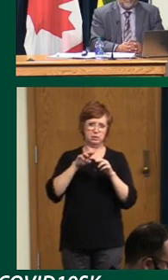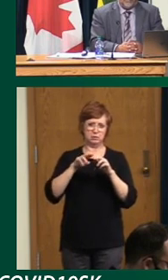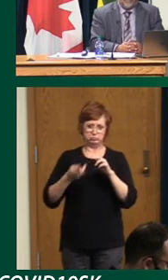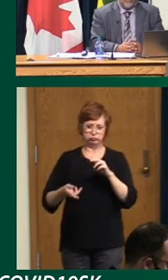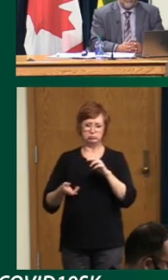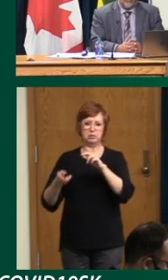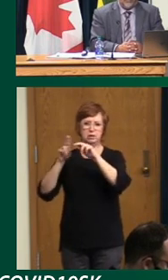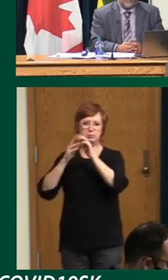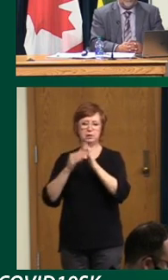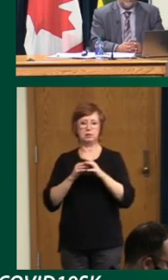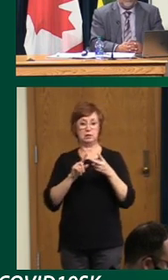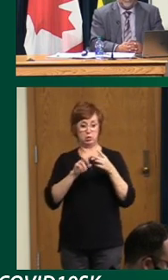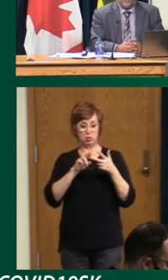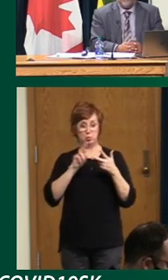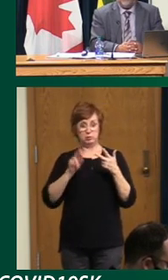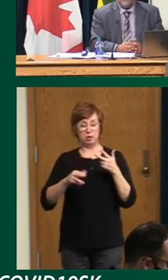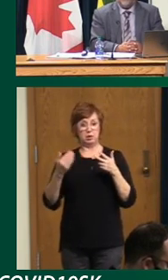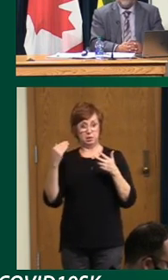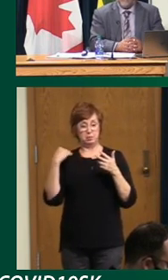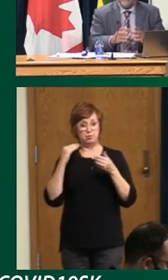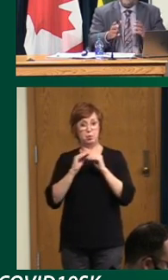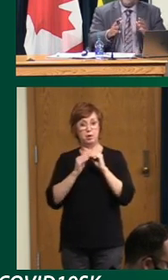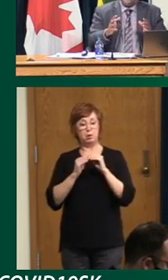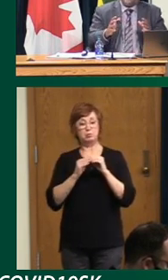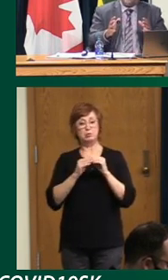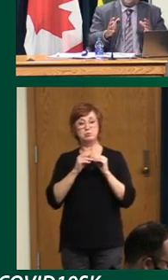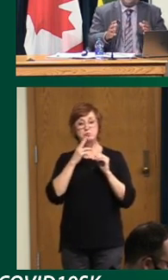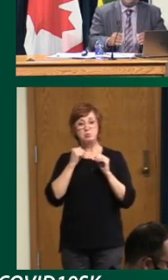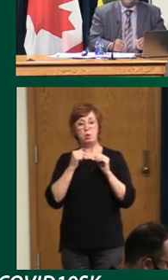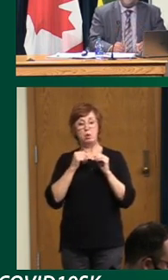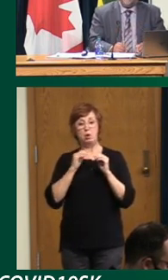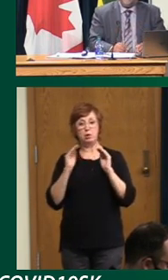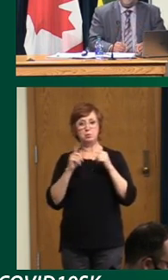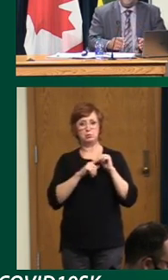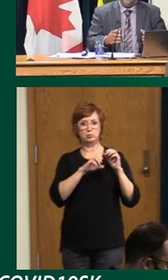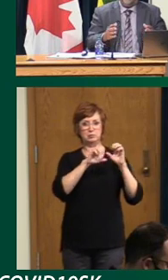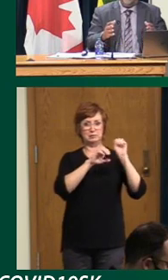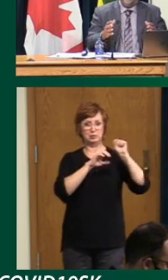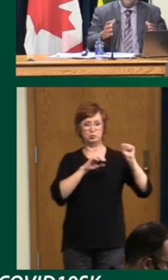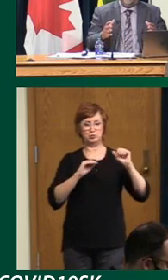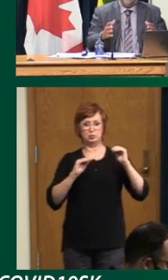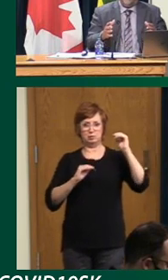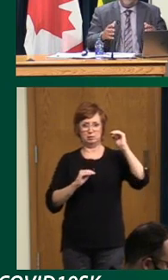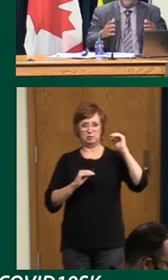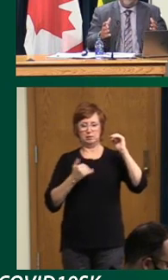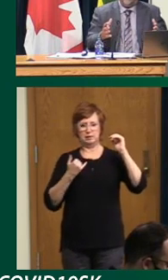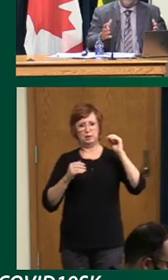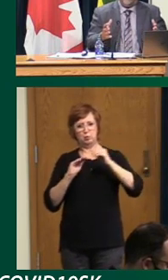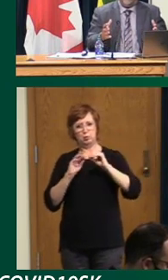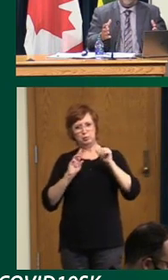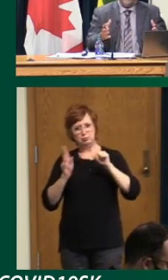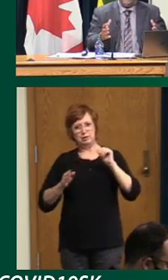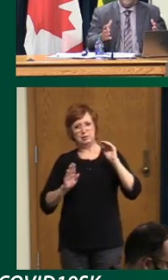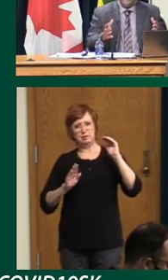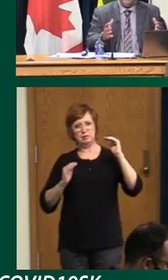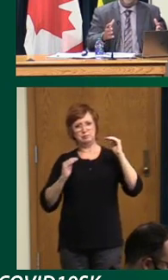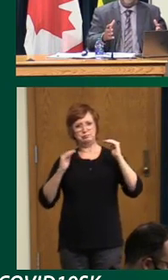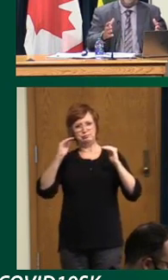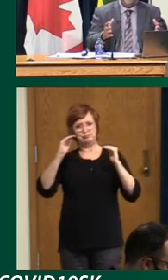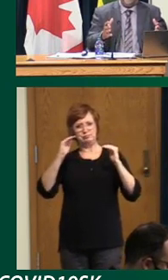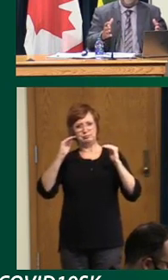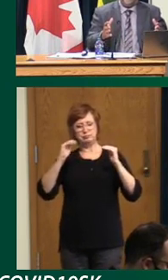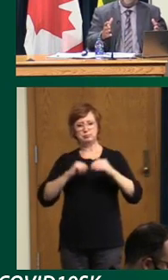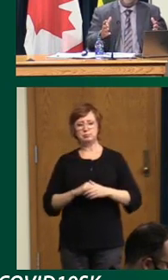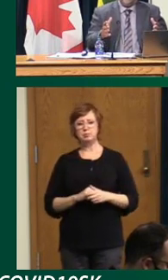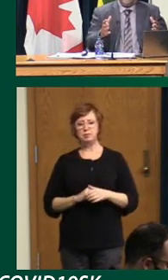not as high as Saskatoon initially, but trending up again. So again, what it shows is that when we do have transmission, each